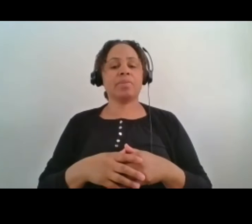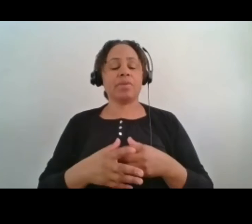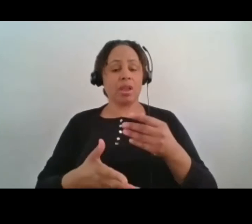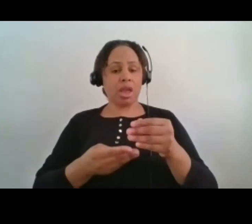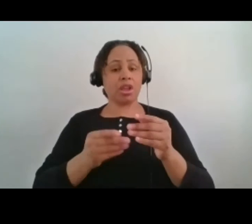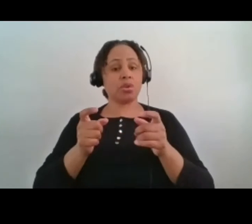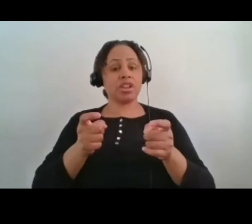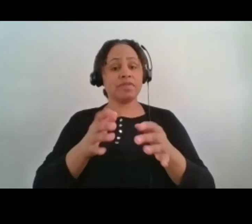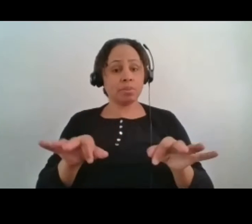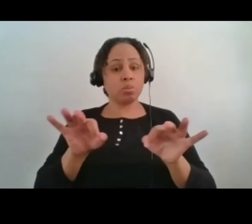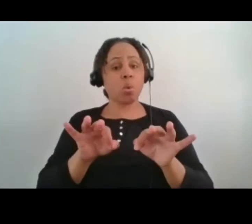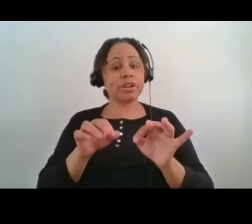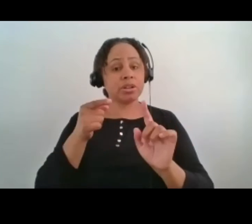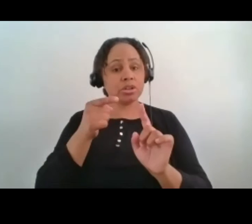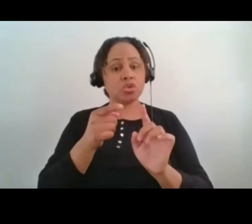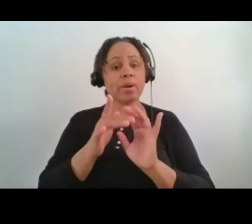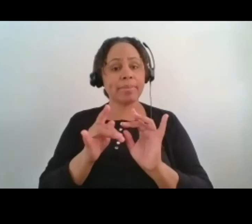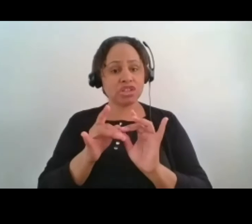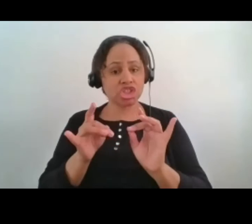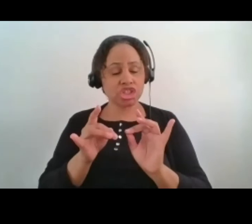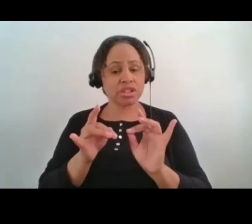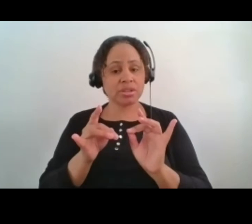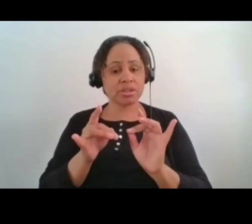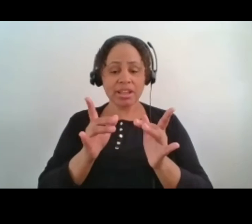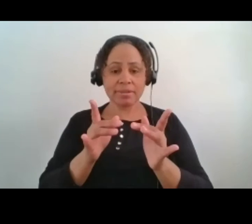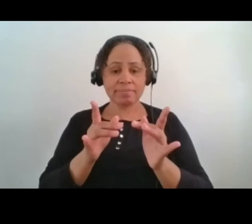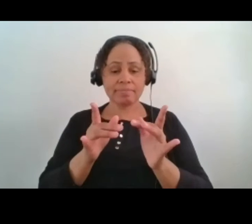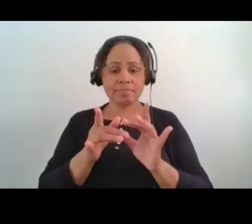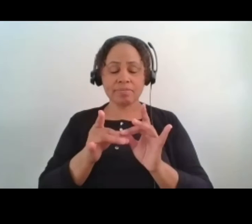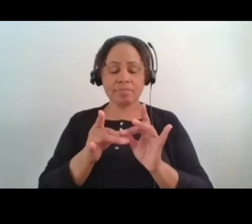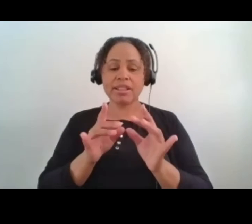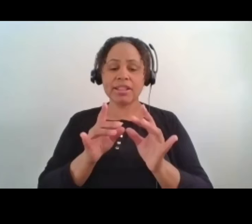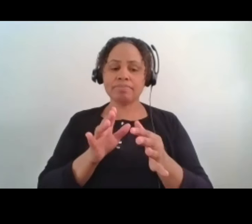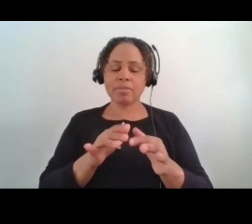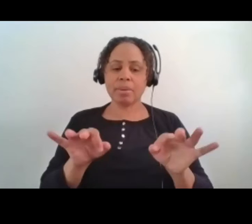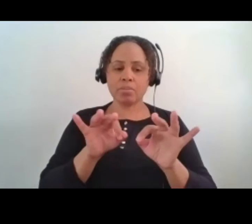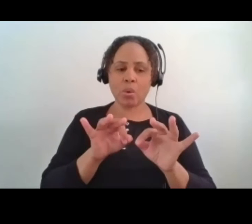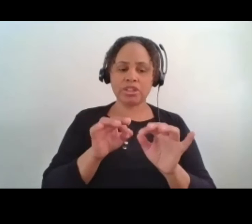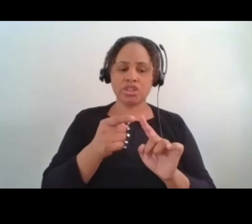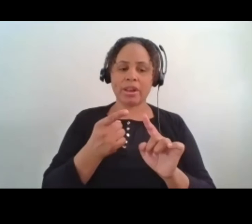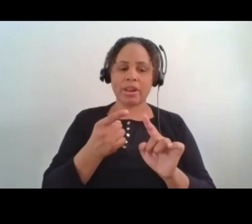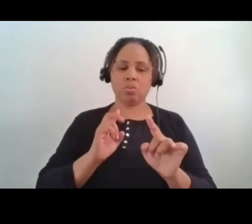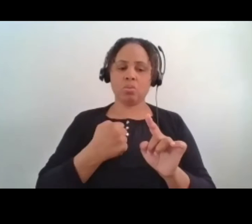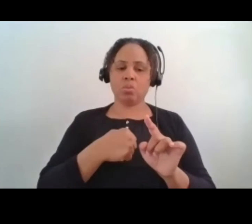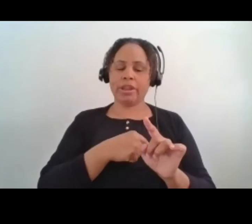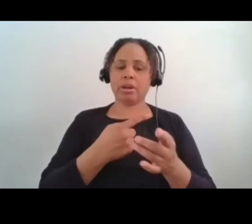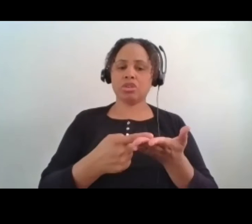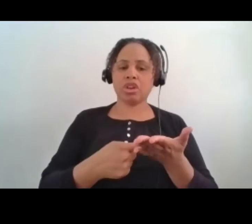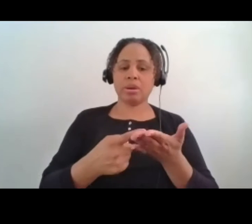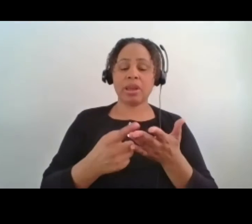mention, and it's very relevant to what we're talking about, is the gift of family. And this is personal for me as well. My father, he